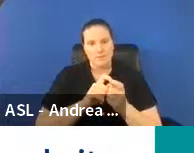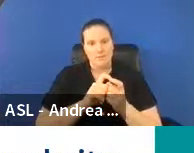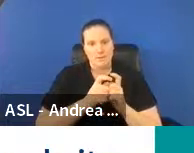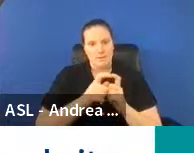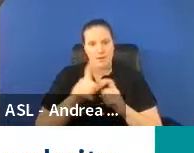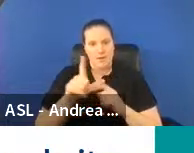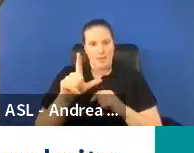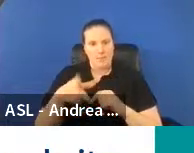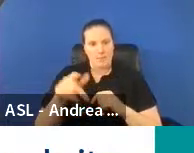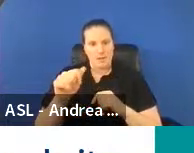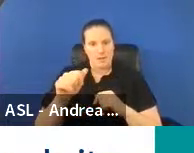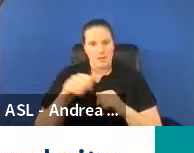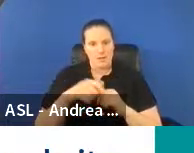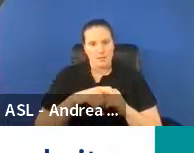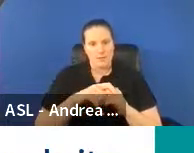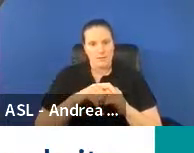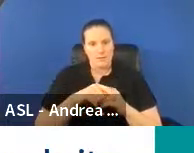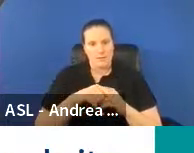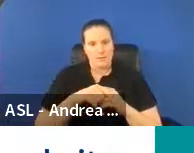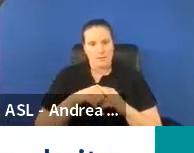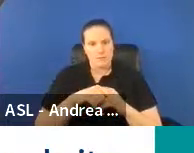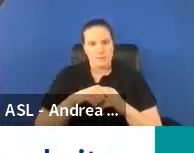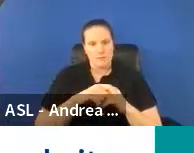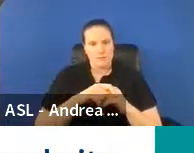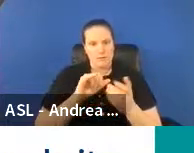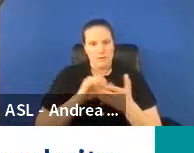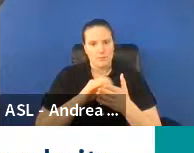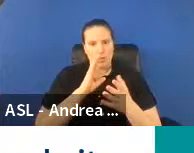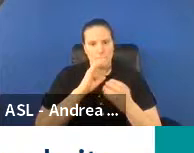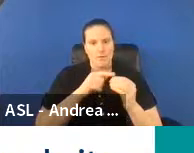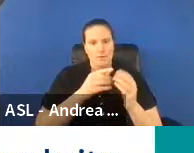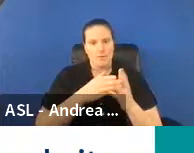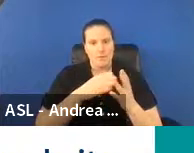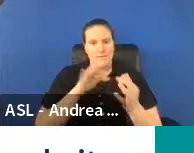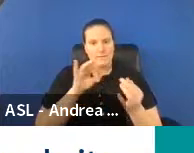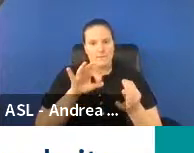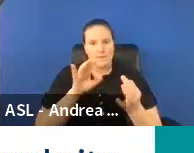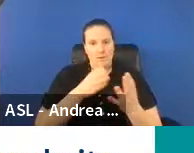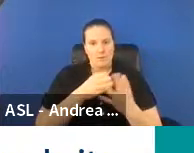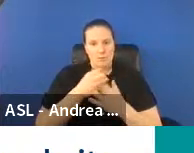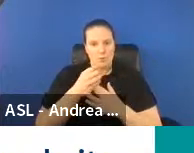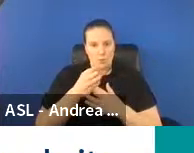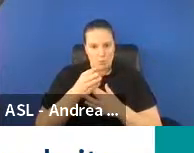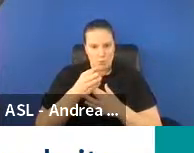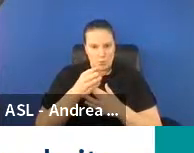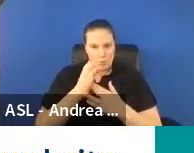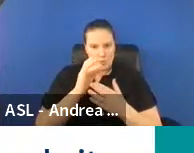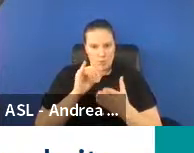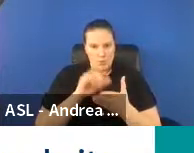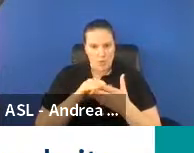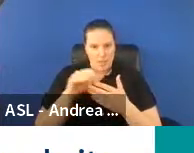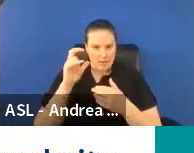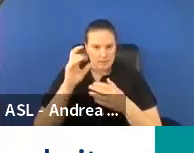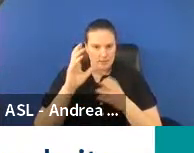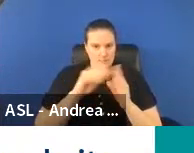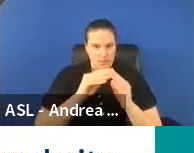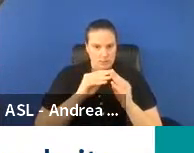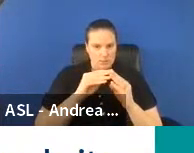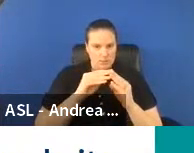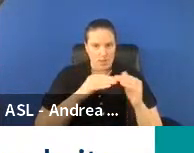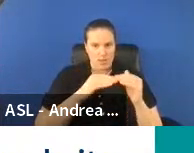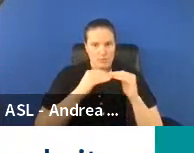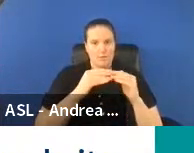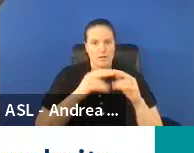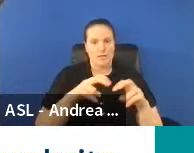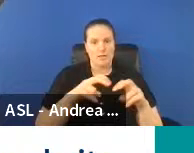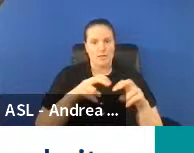LPA. And so a lot of that's going to be talking about the feedback we got through these through the listening sessions, our equity analysis, traffic